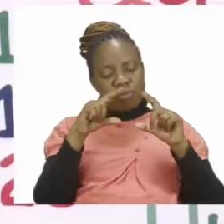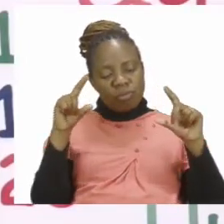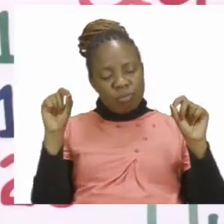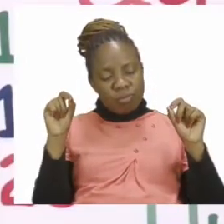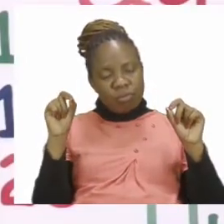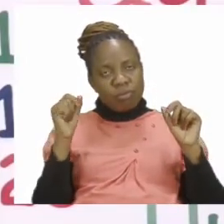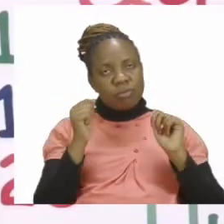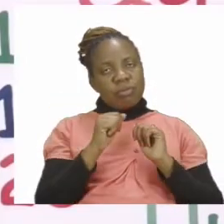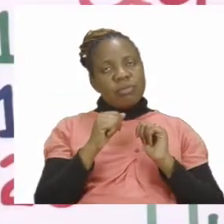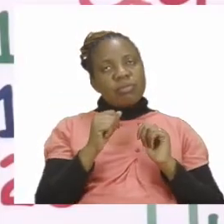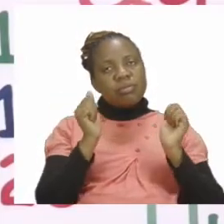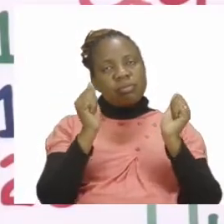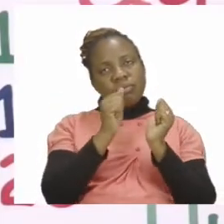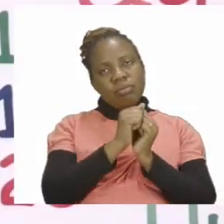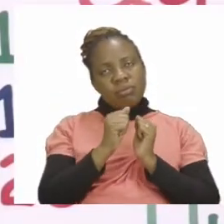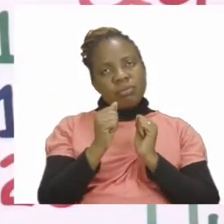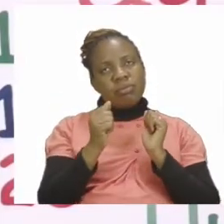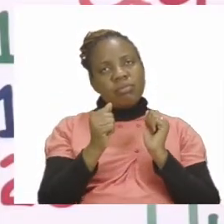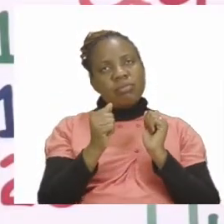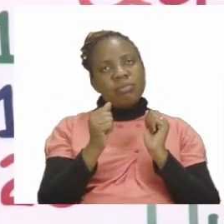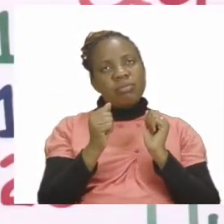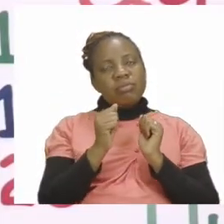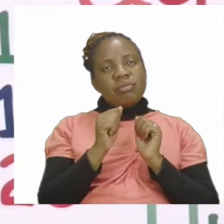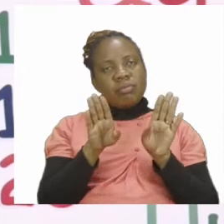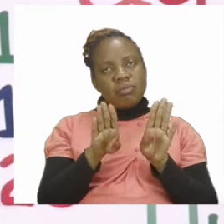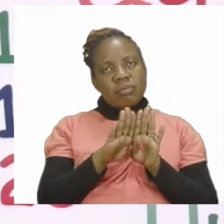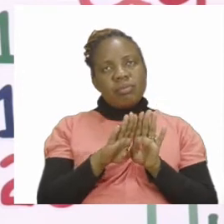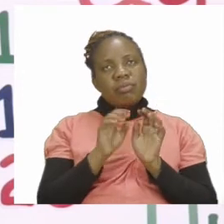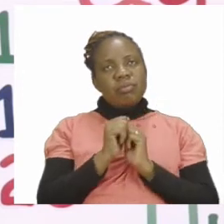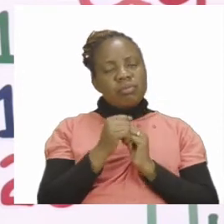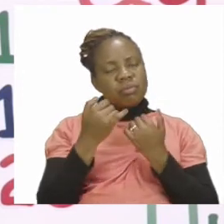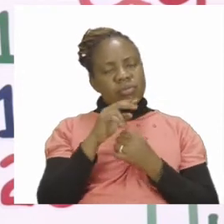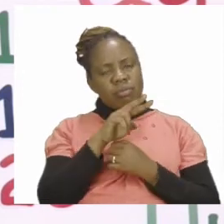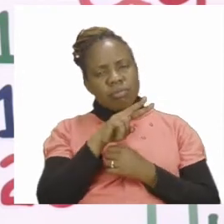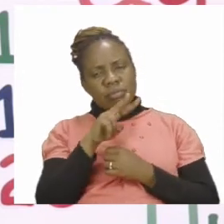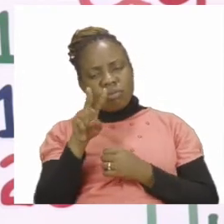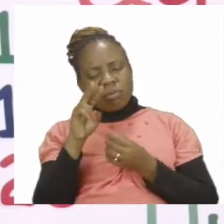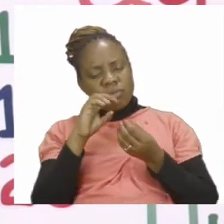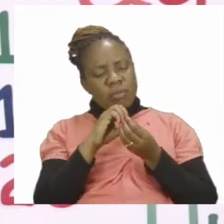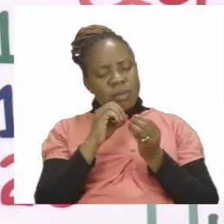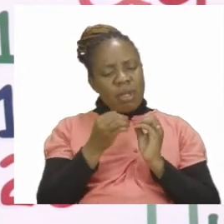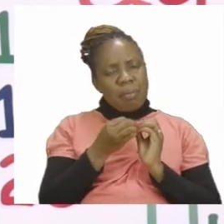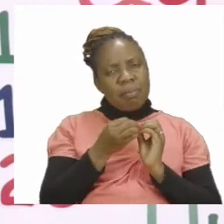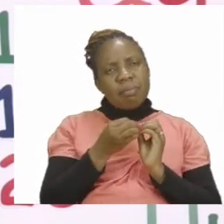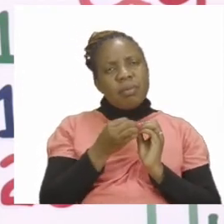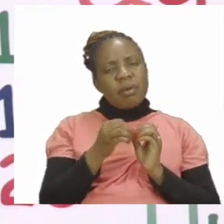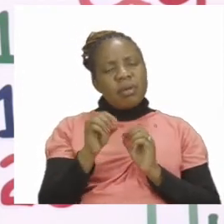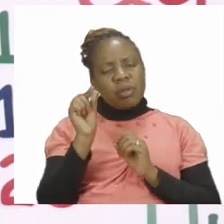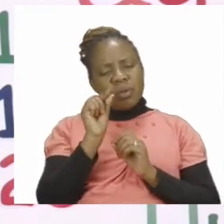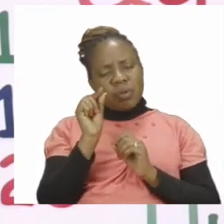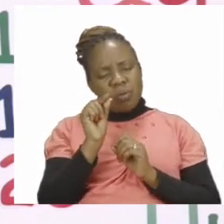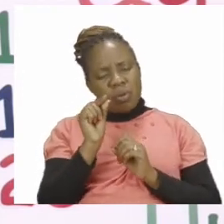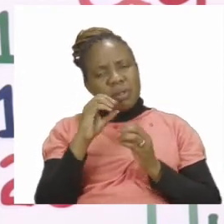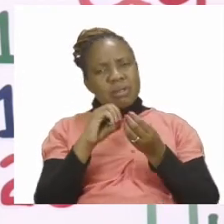which number is the smallest and which number is the biggest. So let's quickly have a look